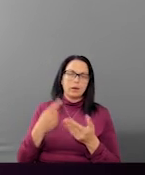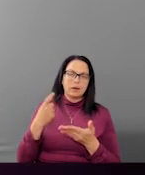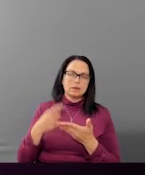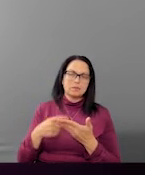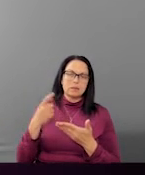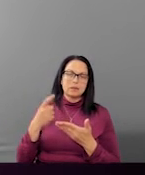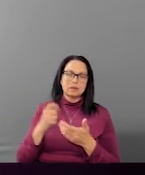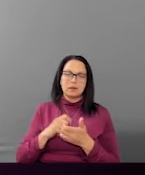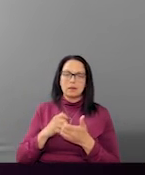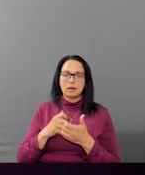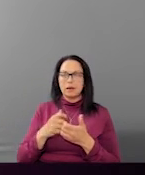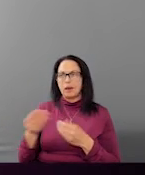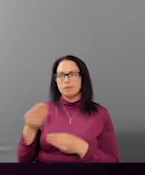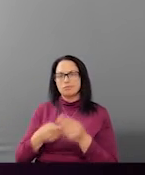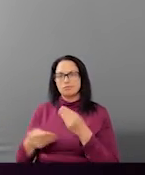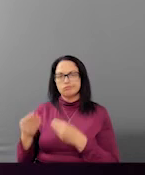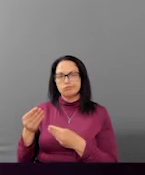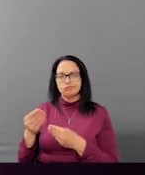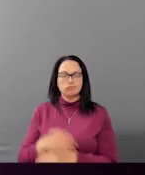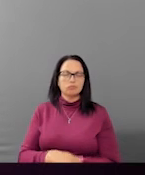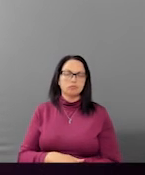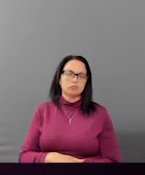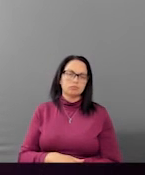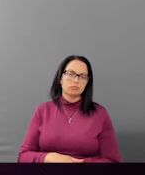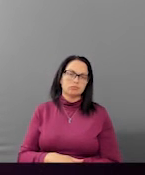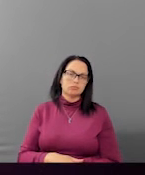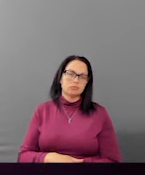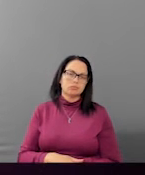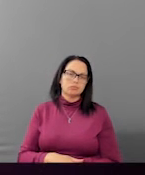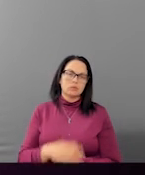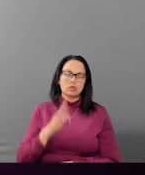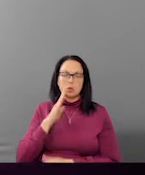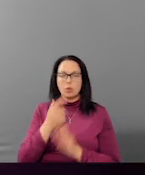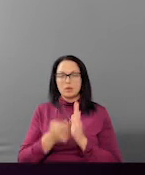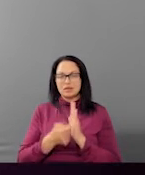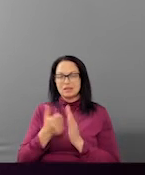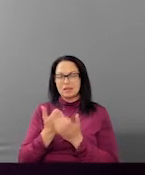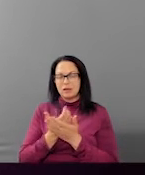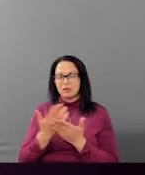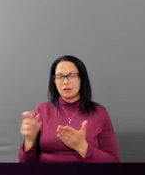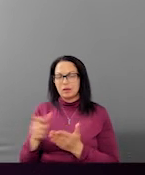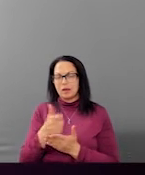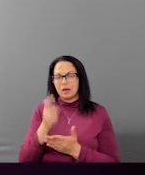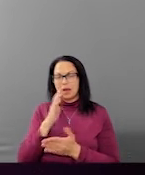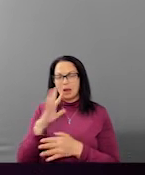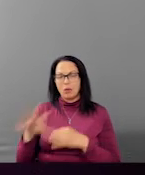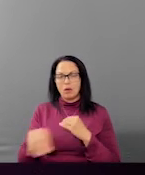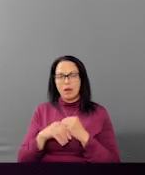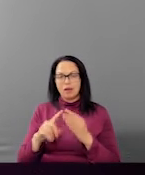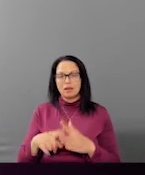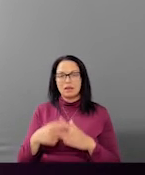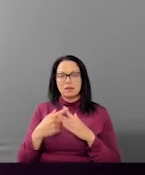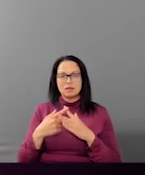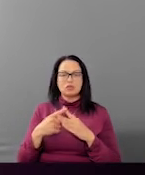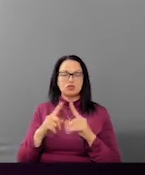the hands of another owner. So I'm deleting everything else. And then here I'm going to add the start block